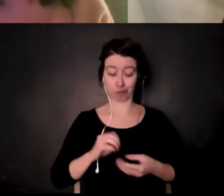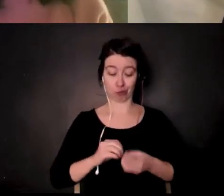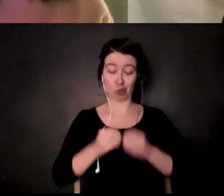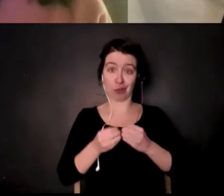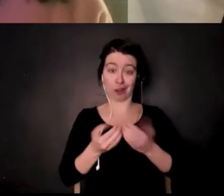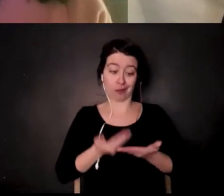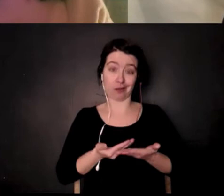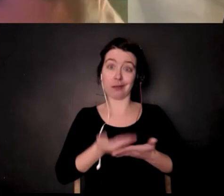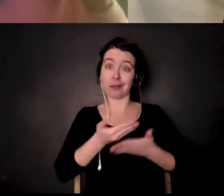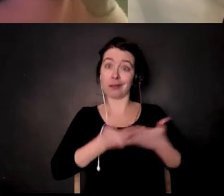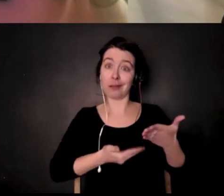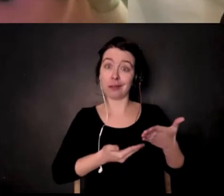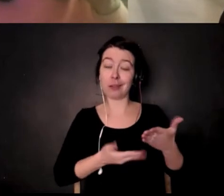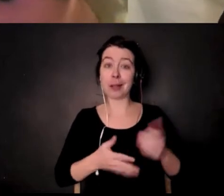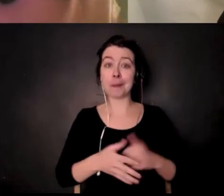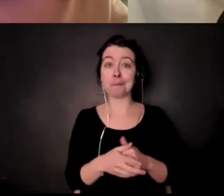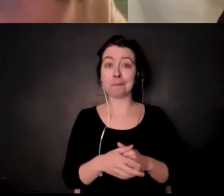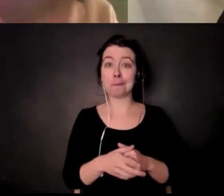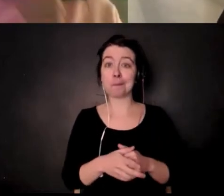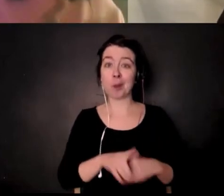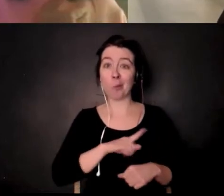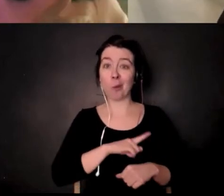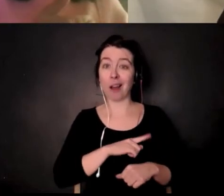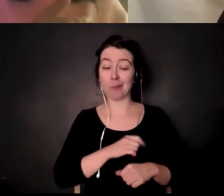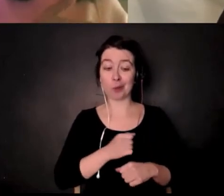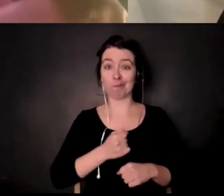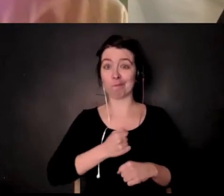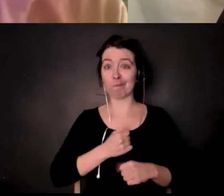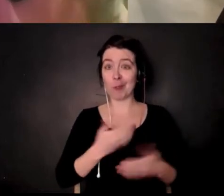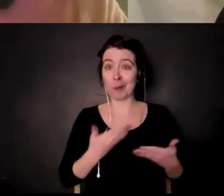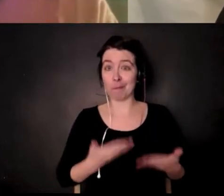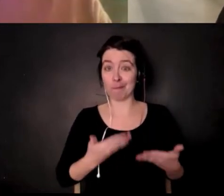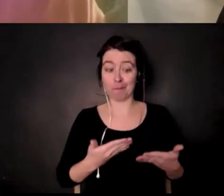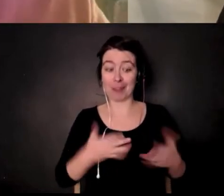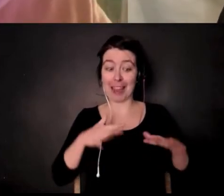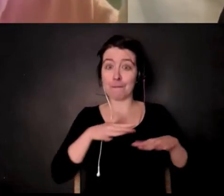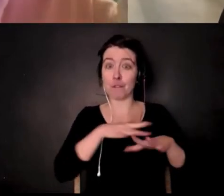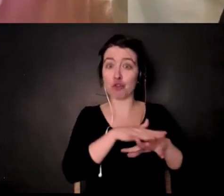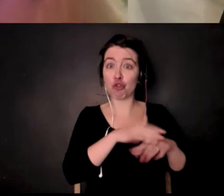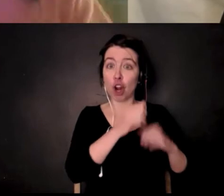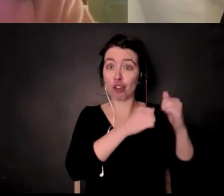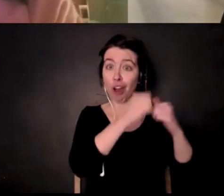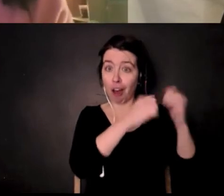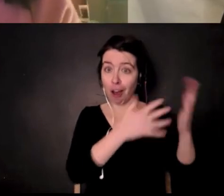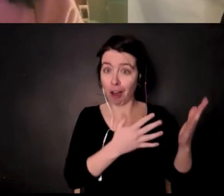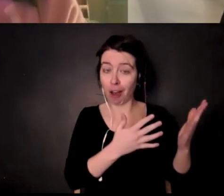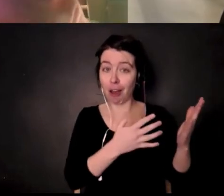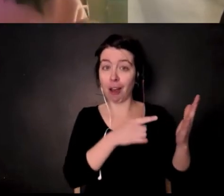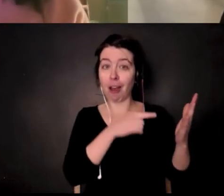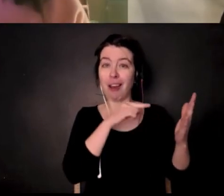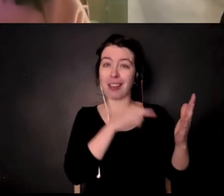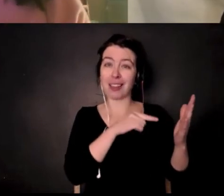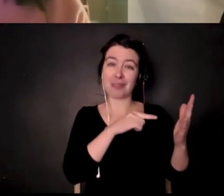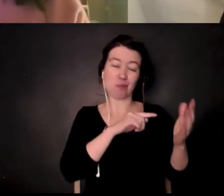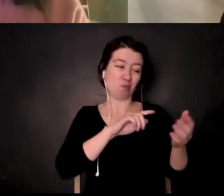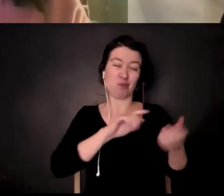these current infrastructures, and to just embody a new school of thought, which we can then sort of see enter into our practices